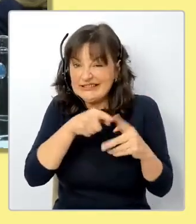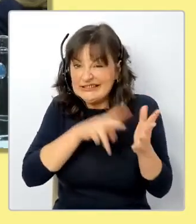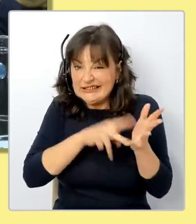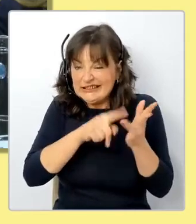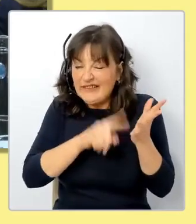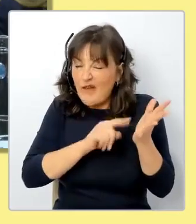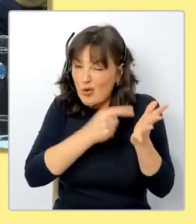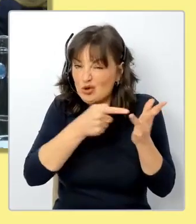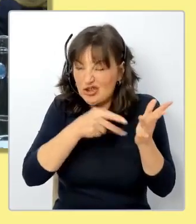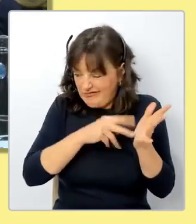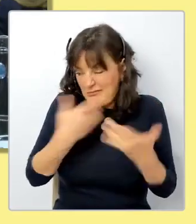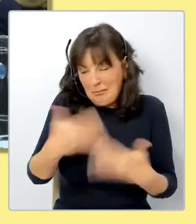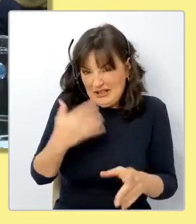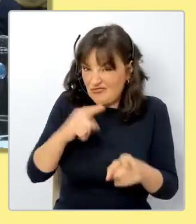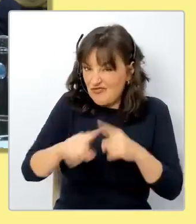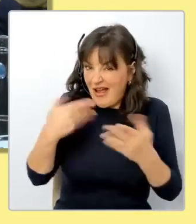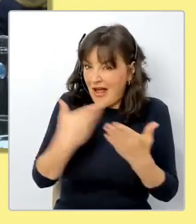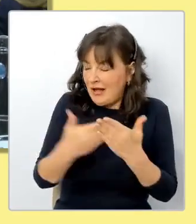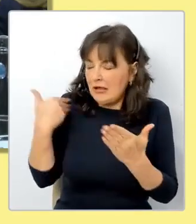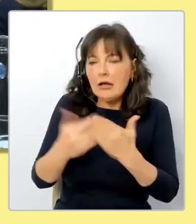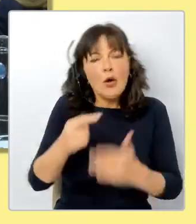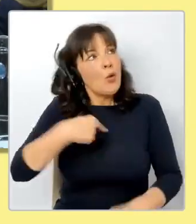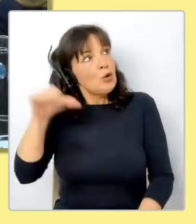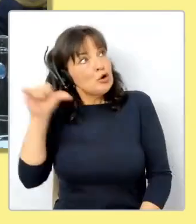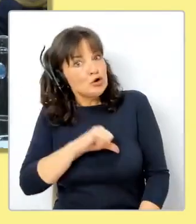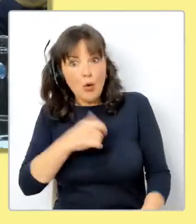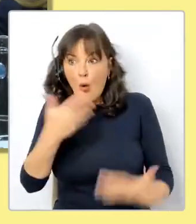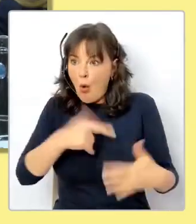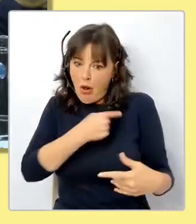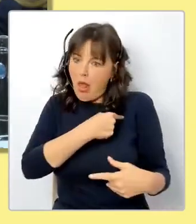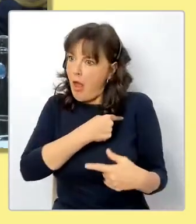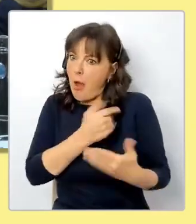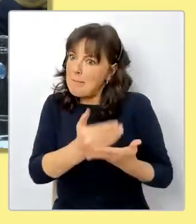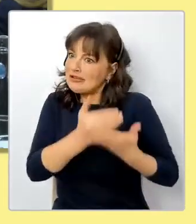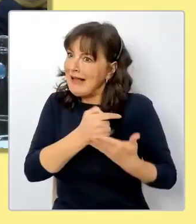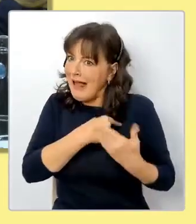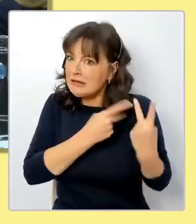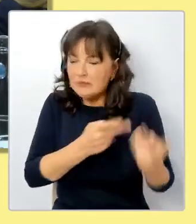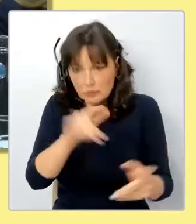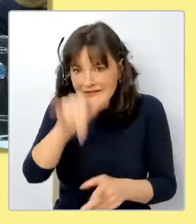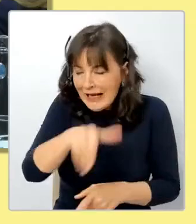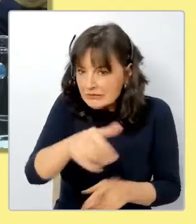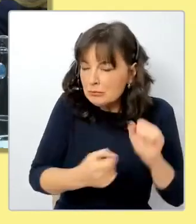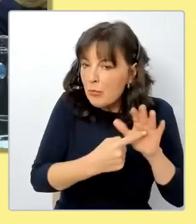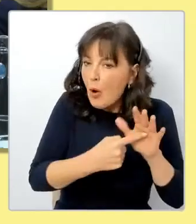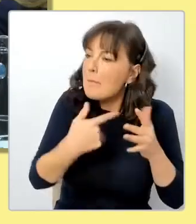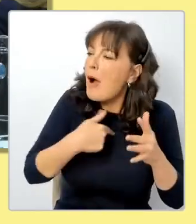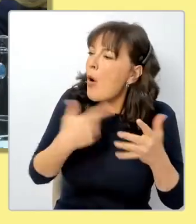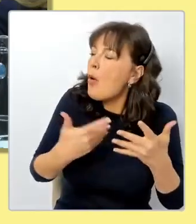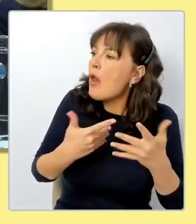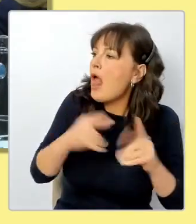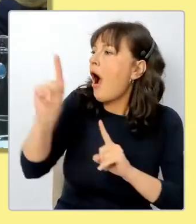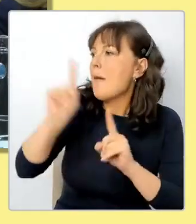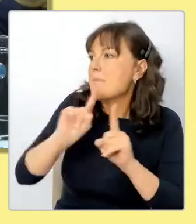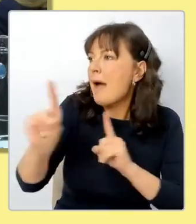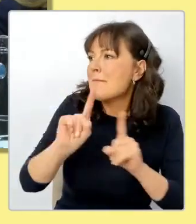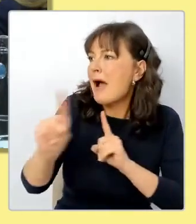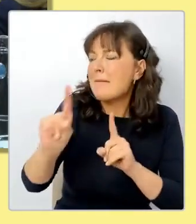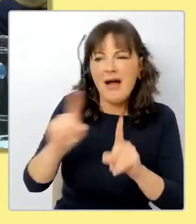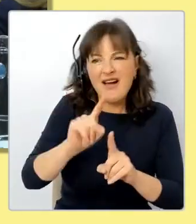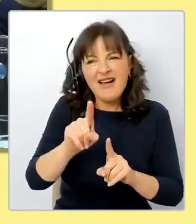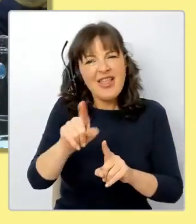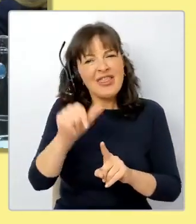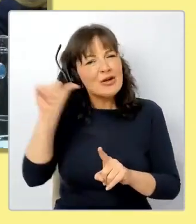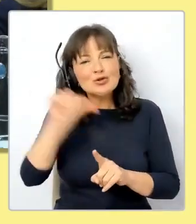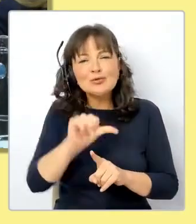just to defend devolution. It's important. Don't get me wrong, it's important. But I think the limit of our ambition